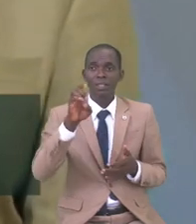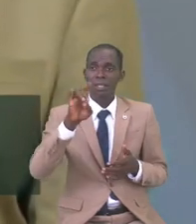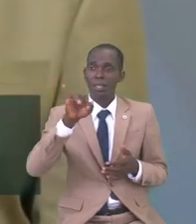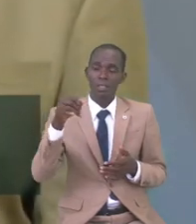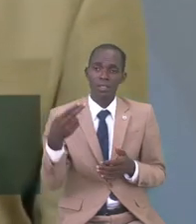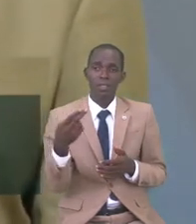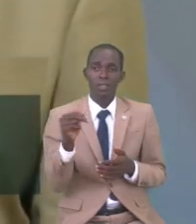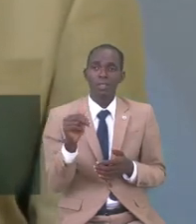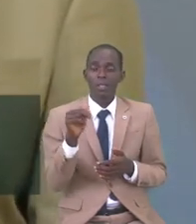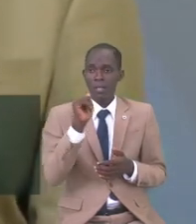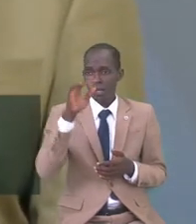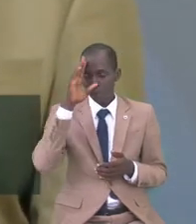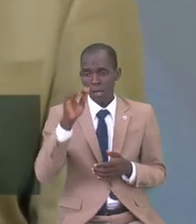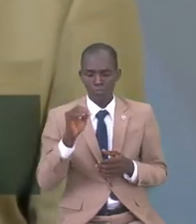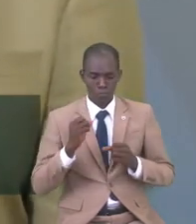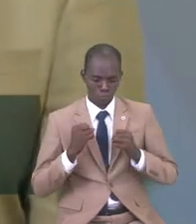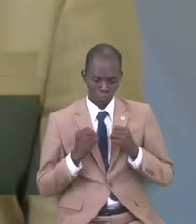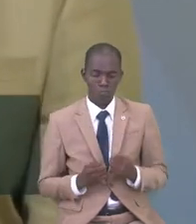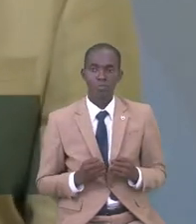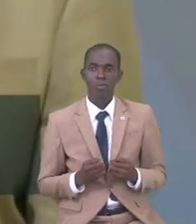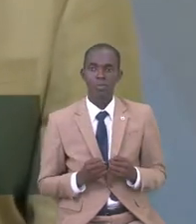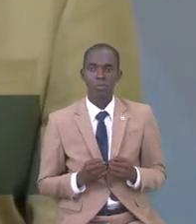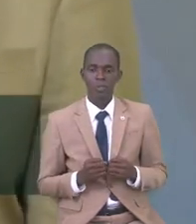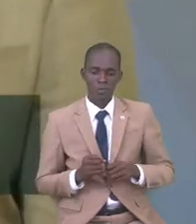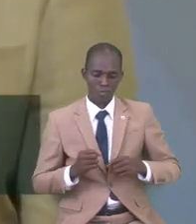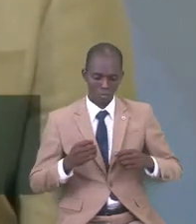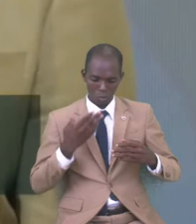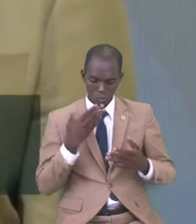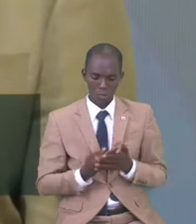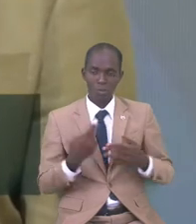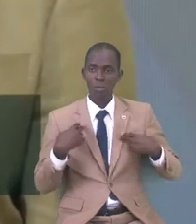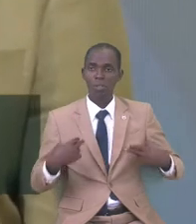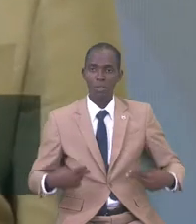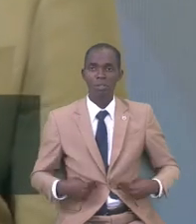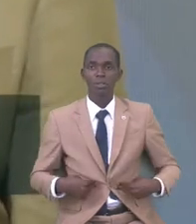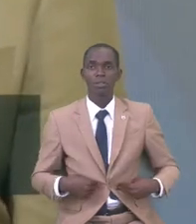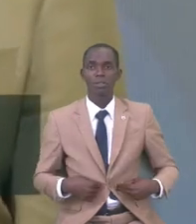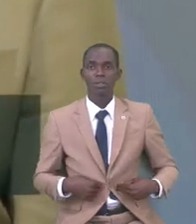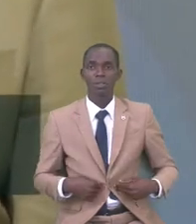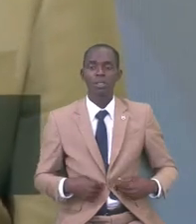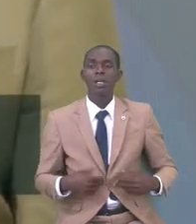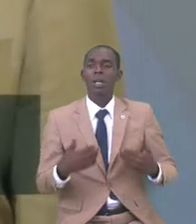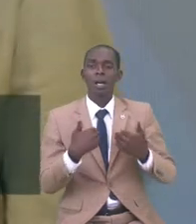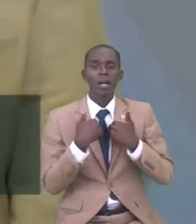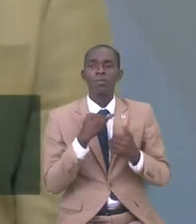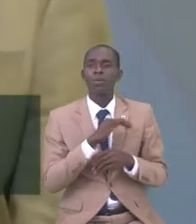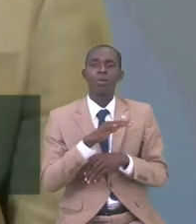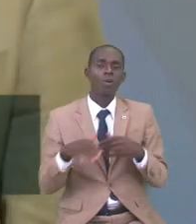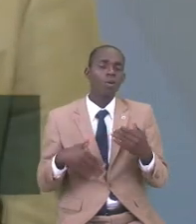man, agile, active, built up, having all